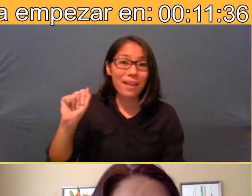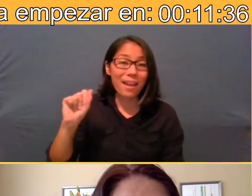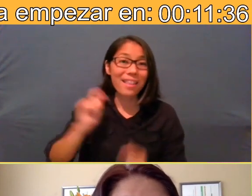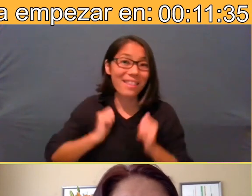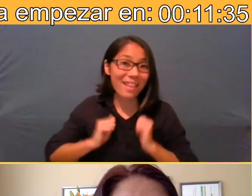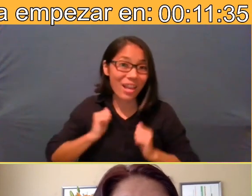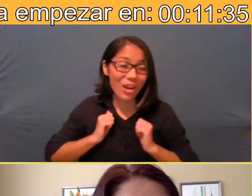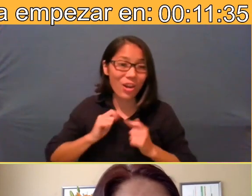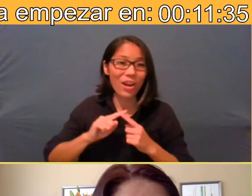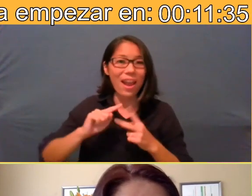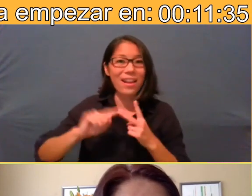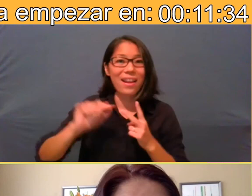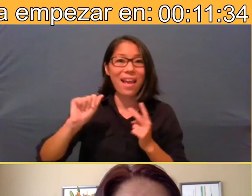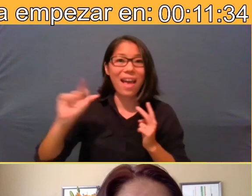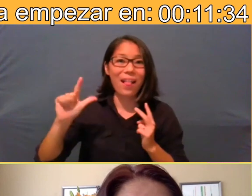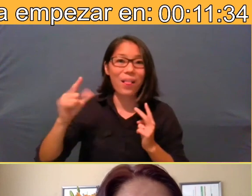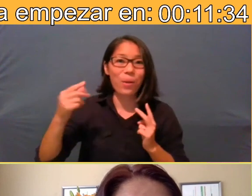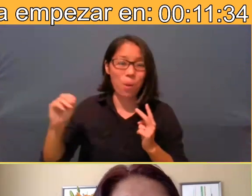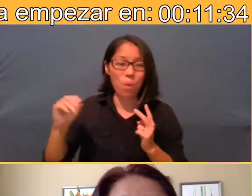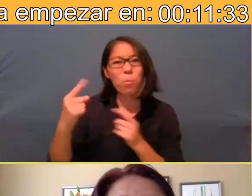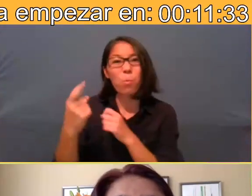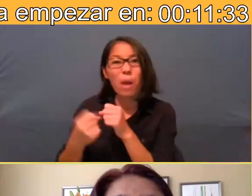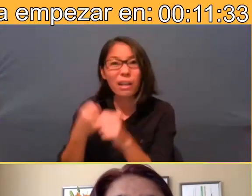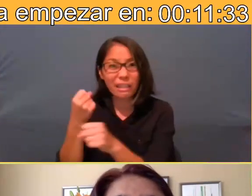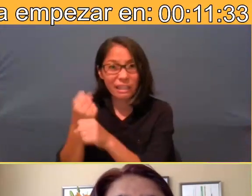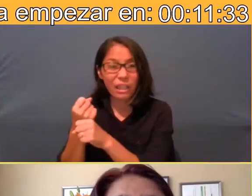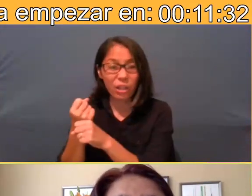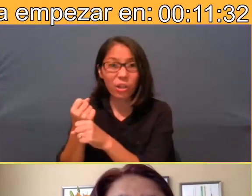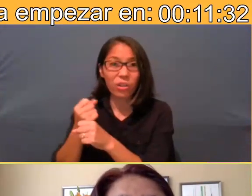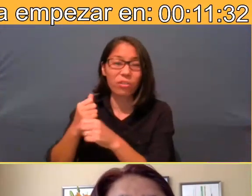at Algo, which is a 1-year long residency.